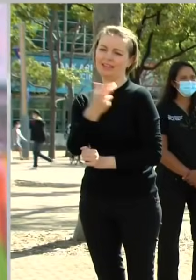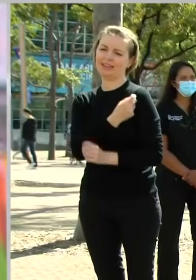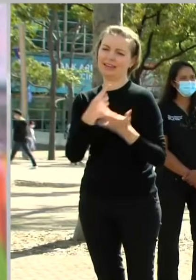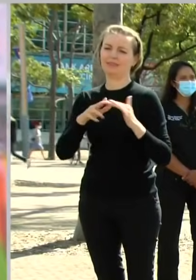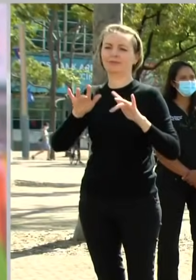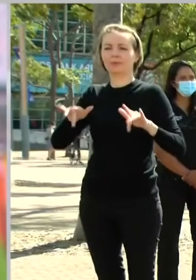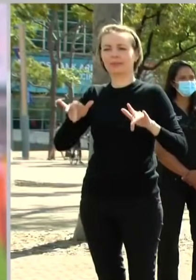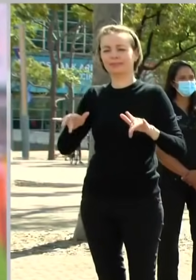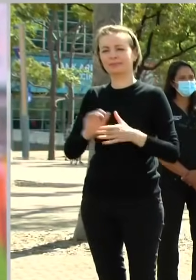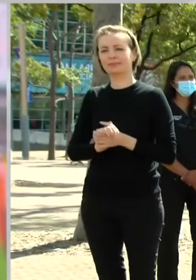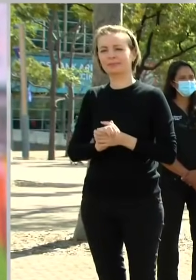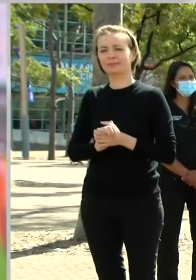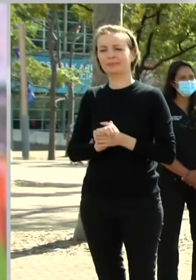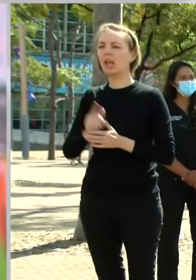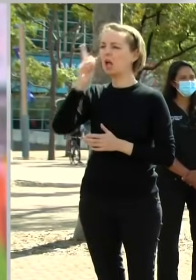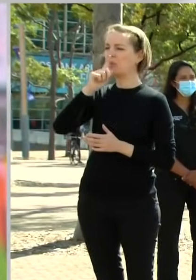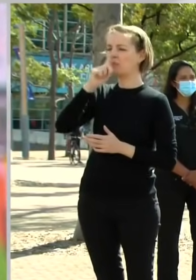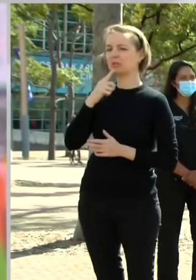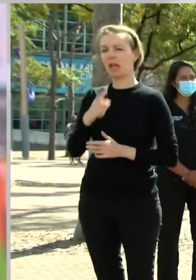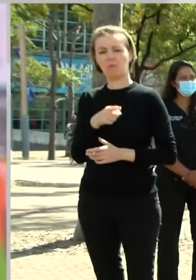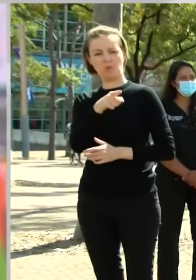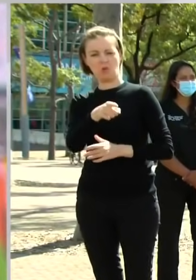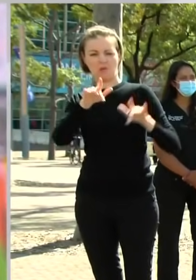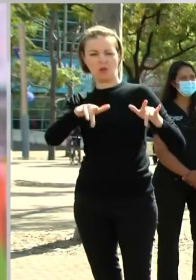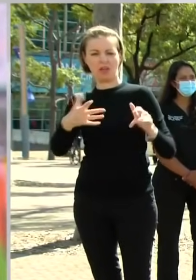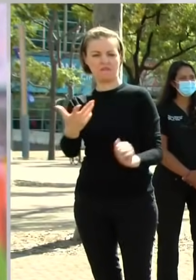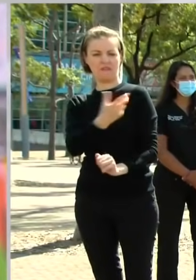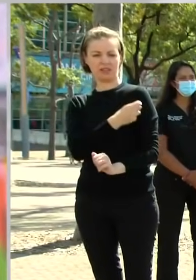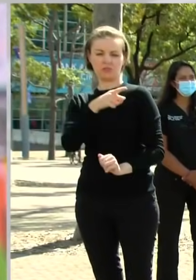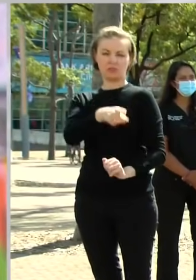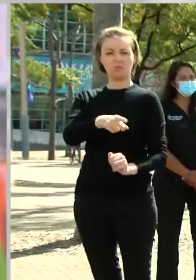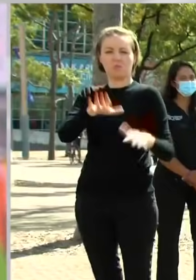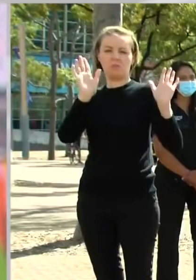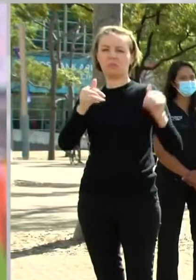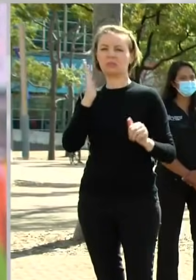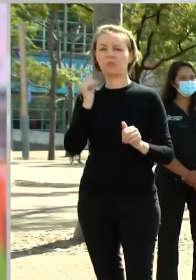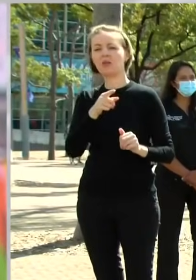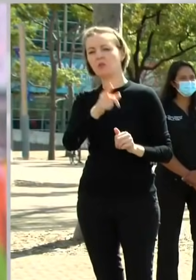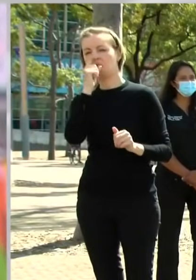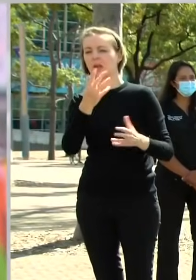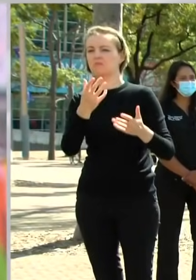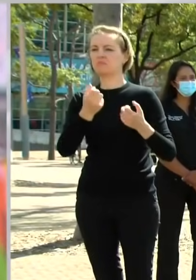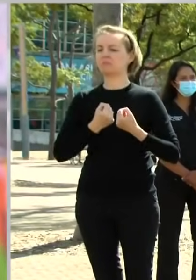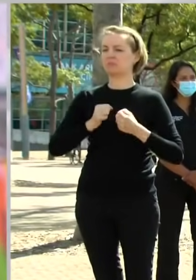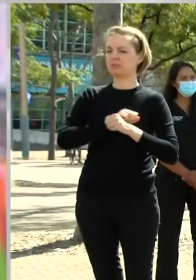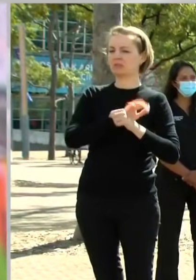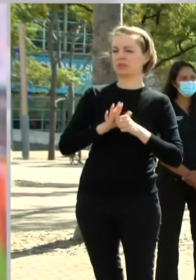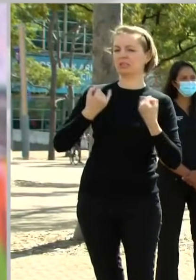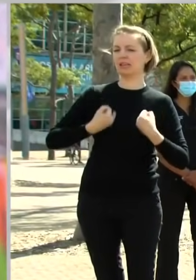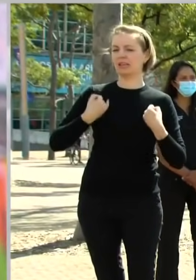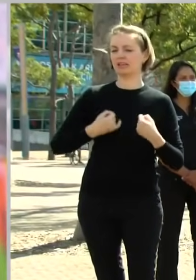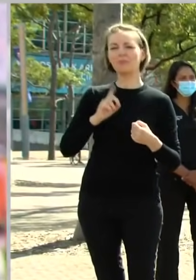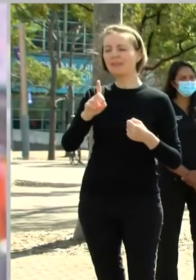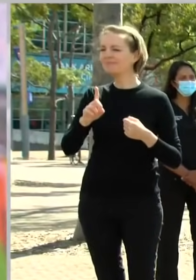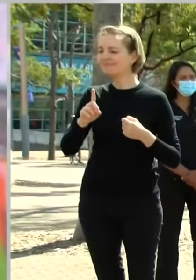people might say, well, if you're not vaccinated, that's on you and you might get sick. Well, no, unvaccinated people spread the disease much more readily.